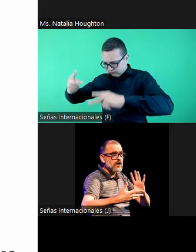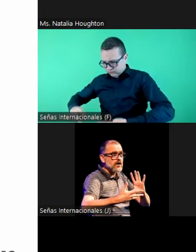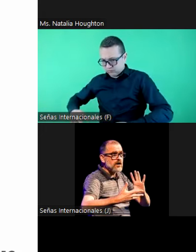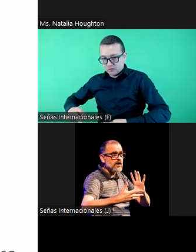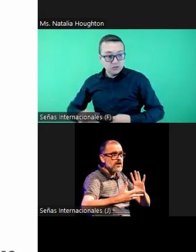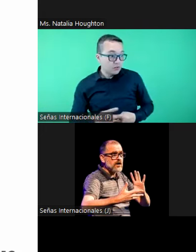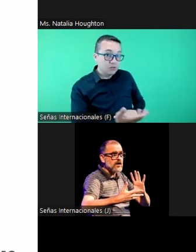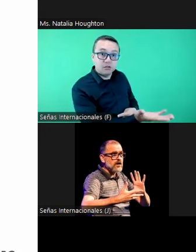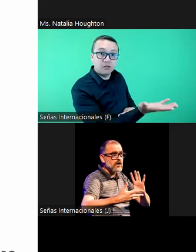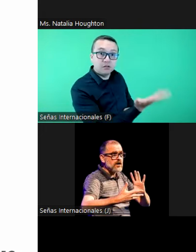involved also the